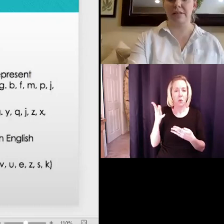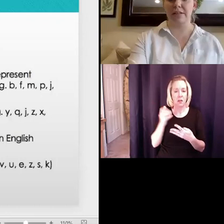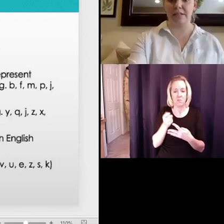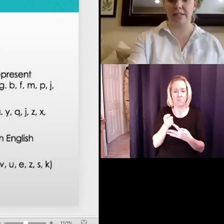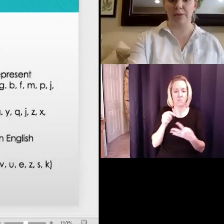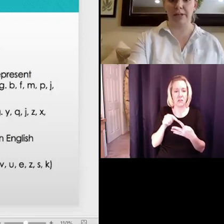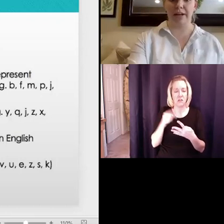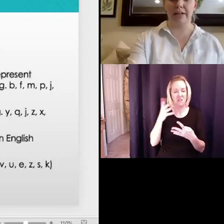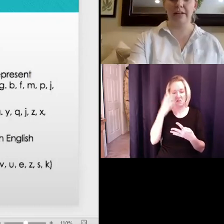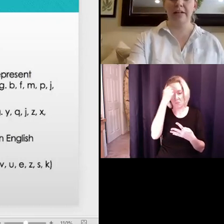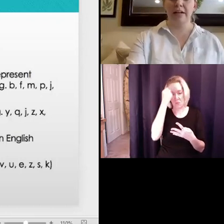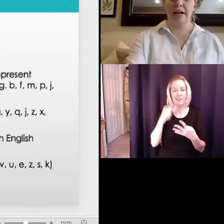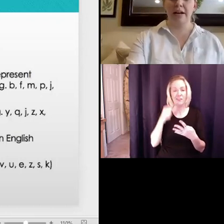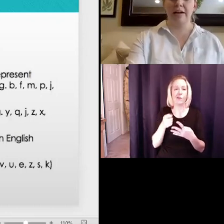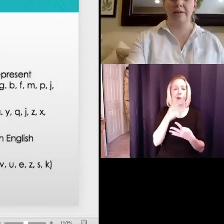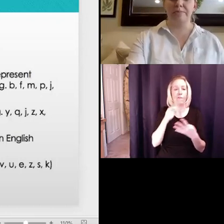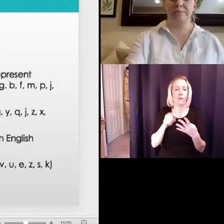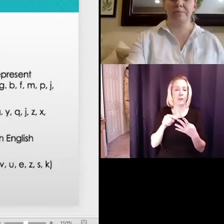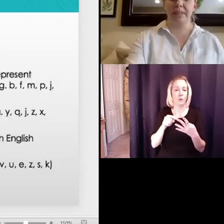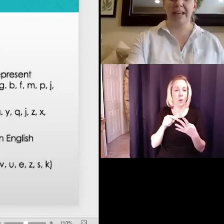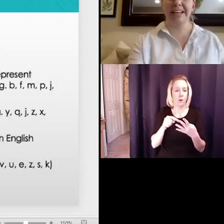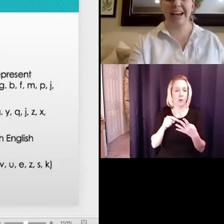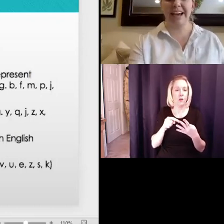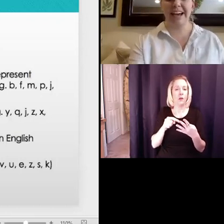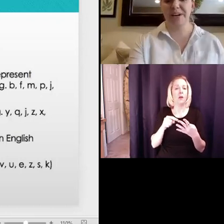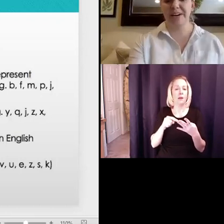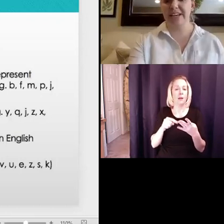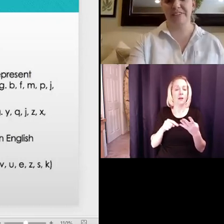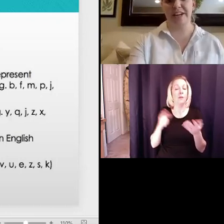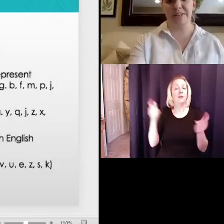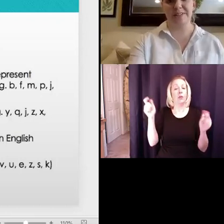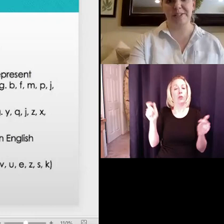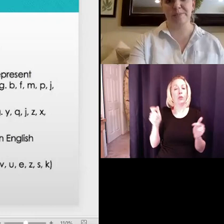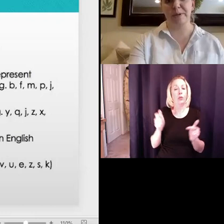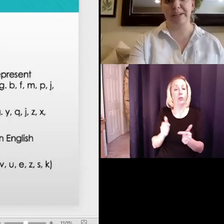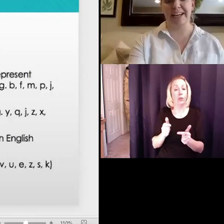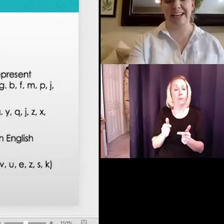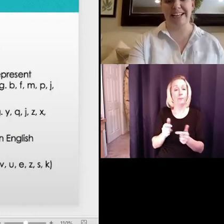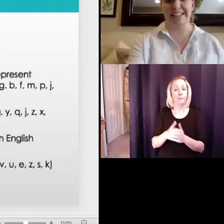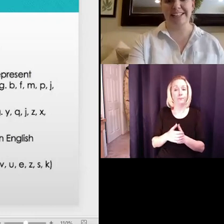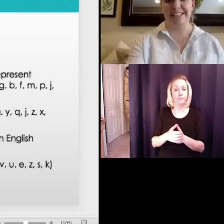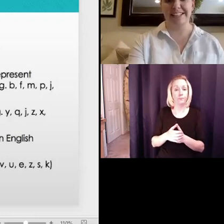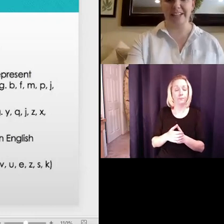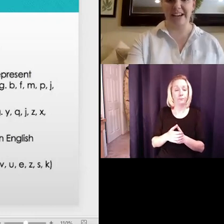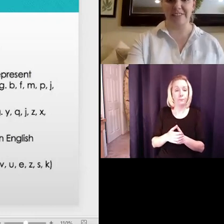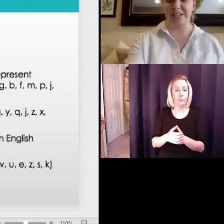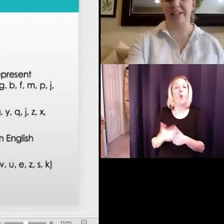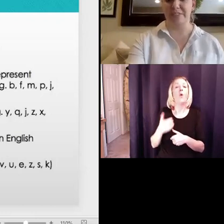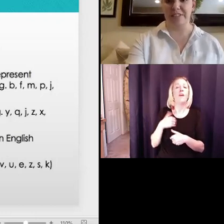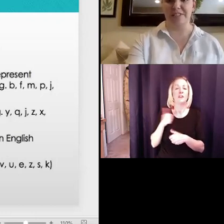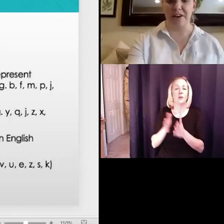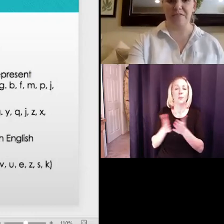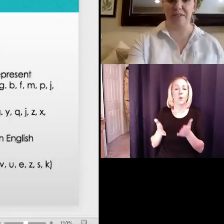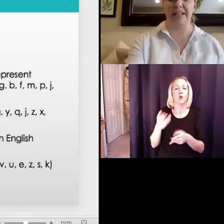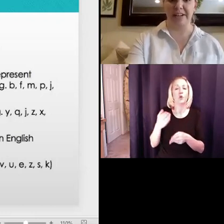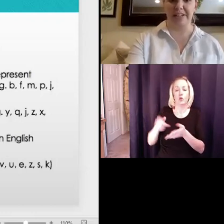that they need to keep working on. And yeah, I do have the Handwriting Without Tears book, and I did look at that for salient